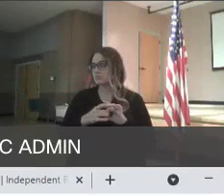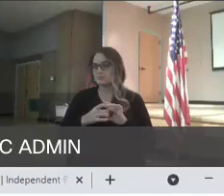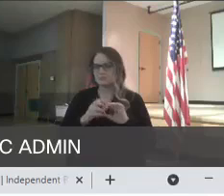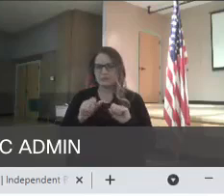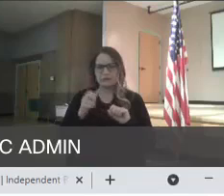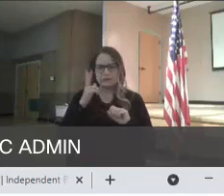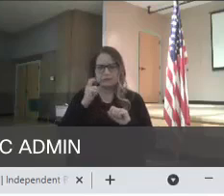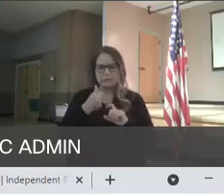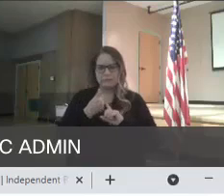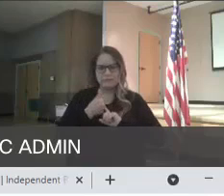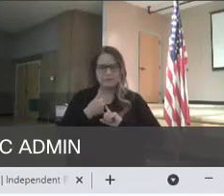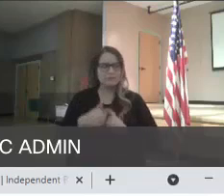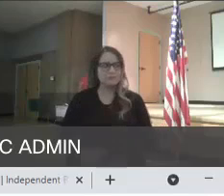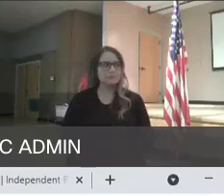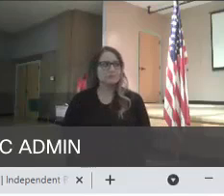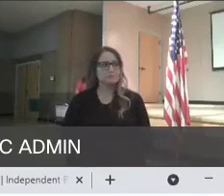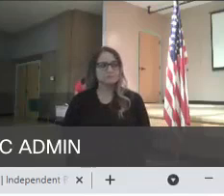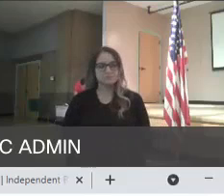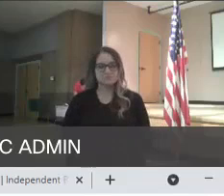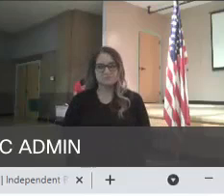myself back.